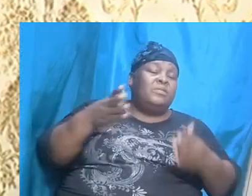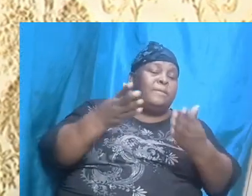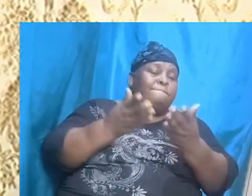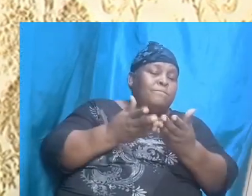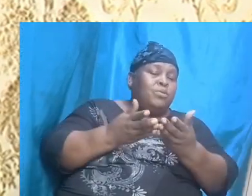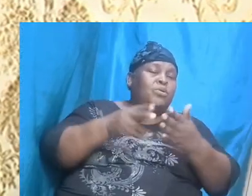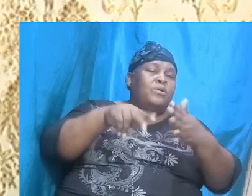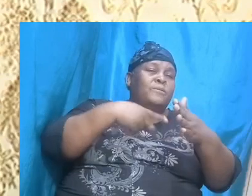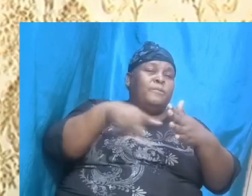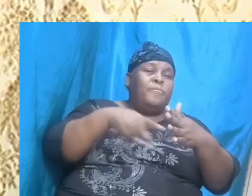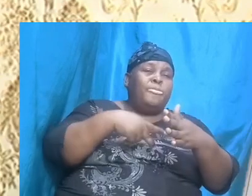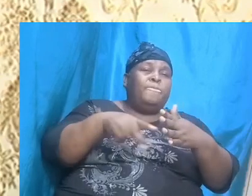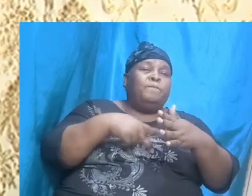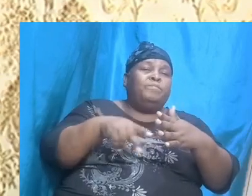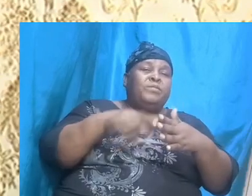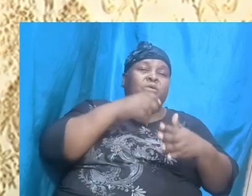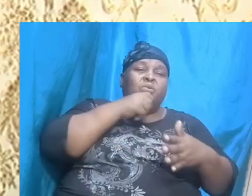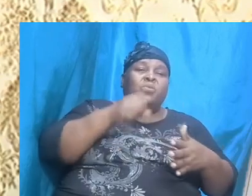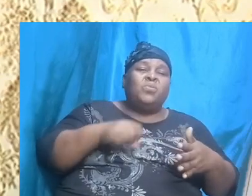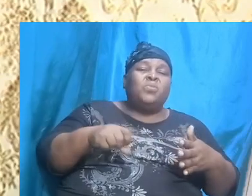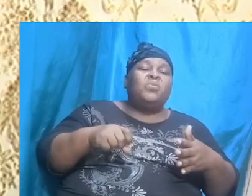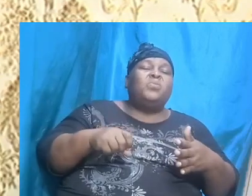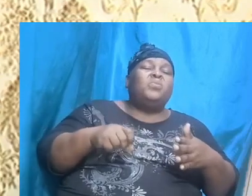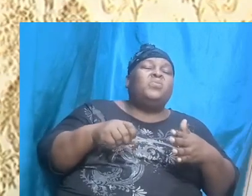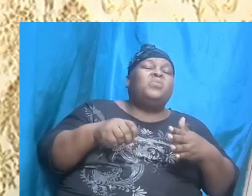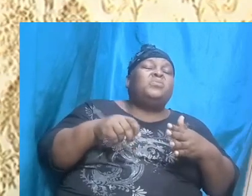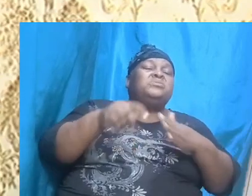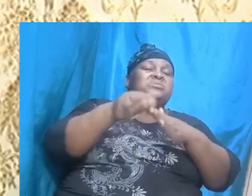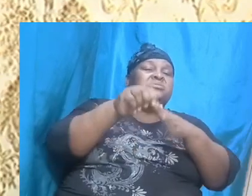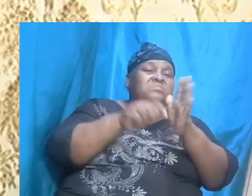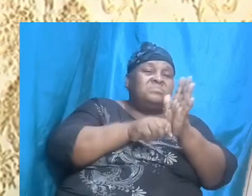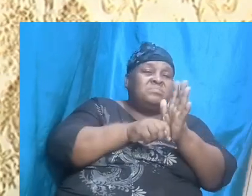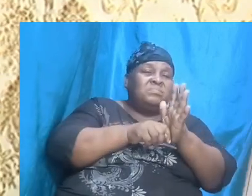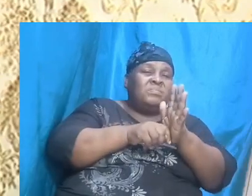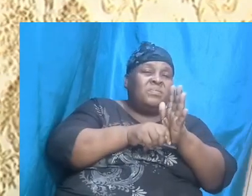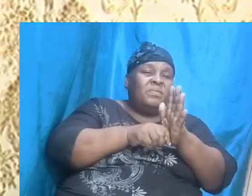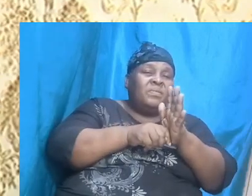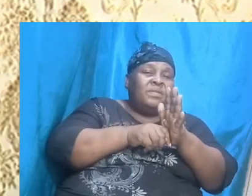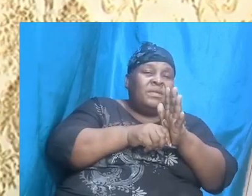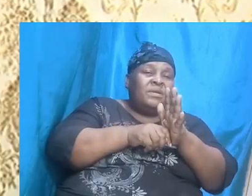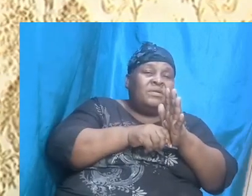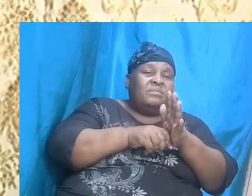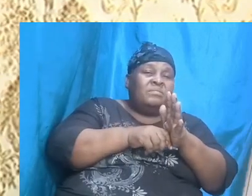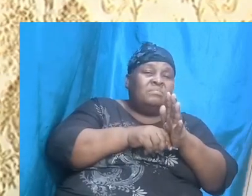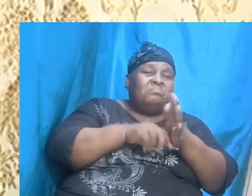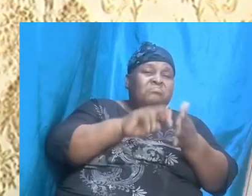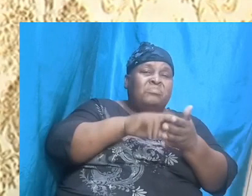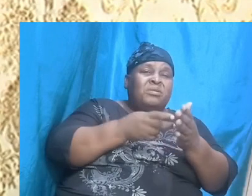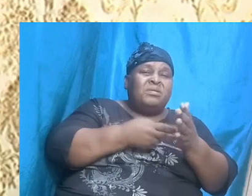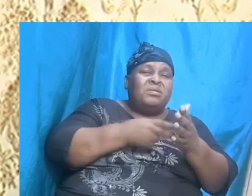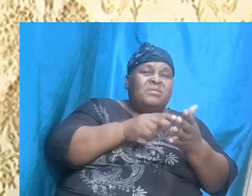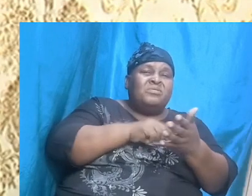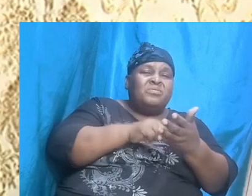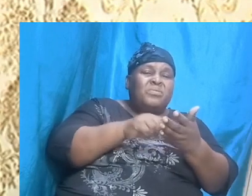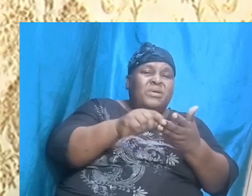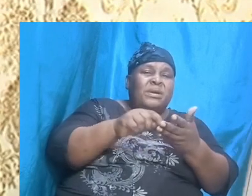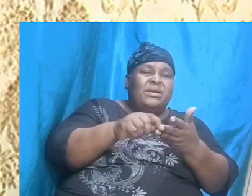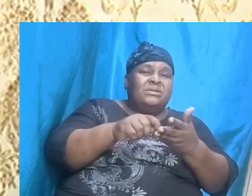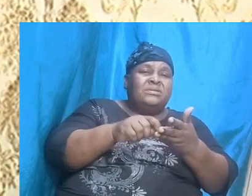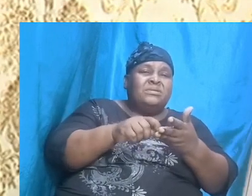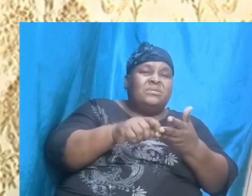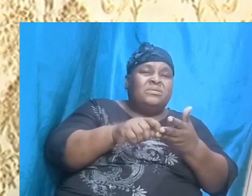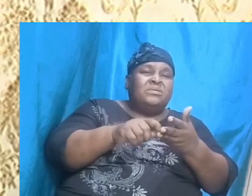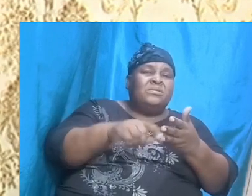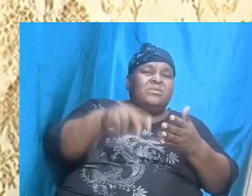in a section of the Old Testament that is called the Ketuvim. Ketuvim means the writings. So the Old Testament had a